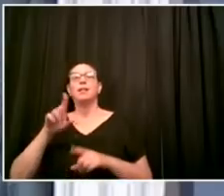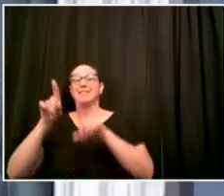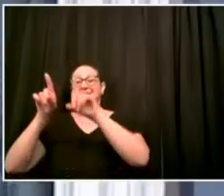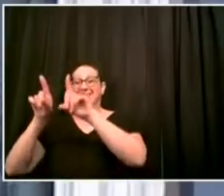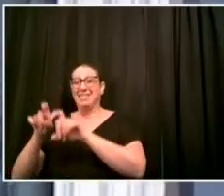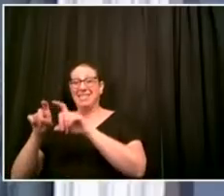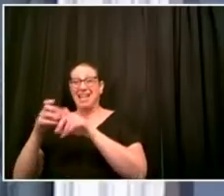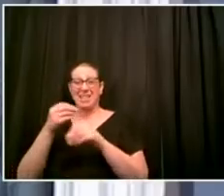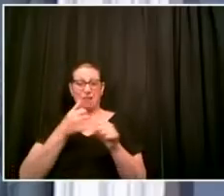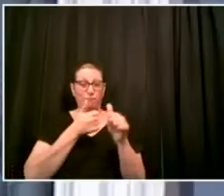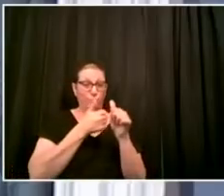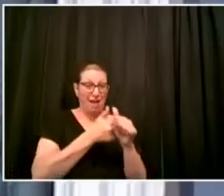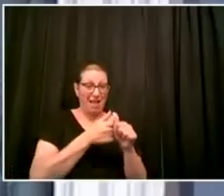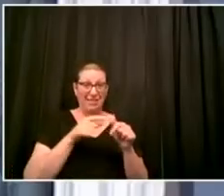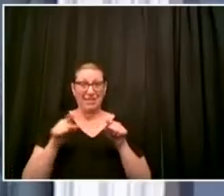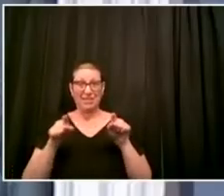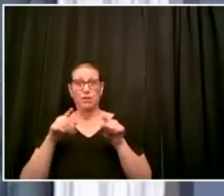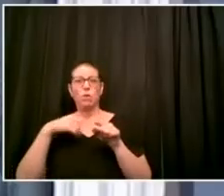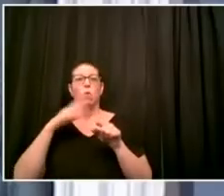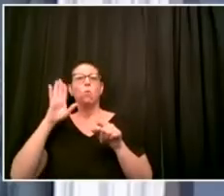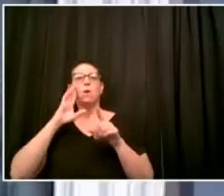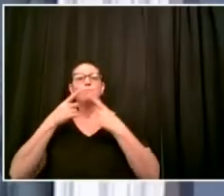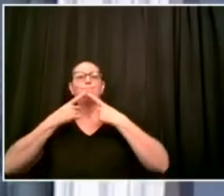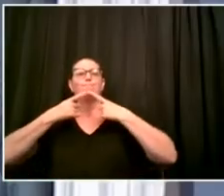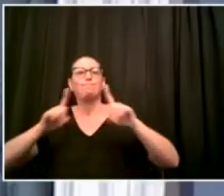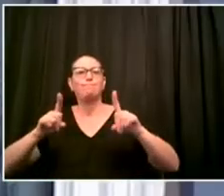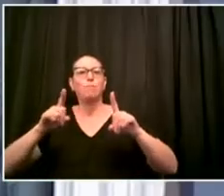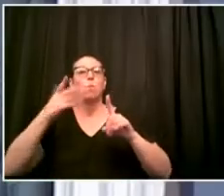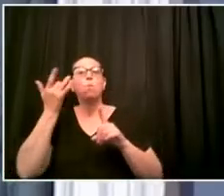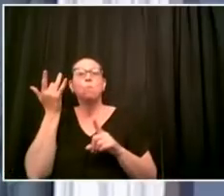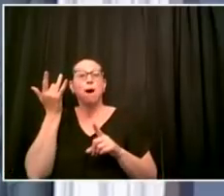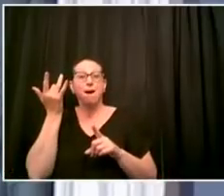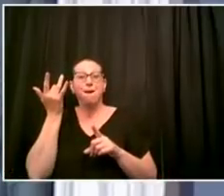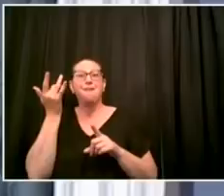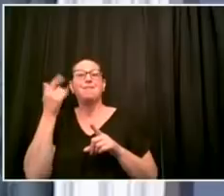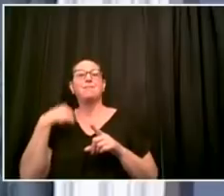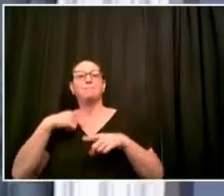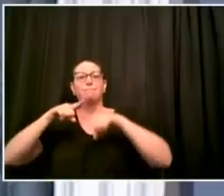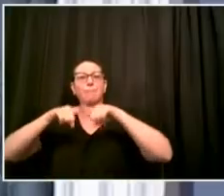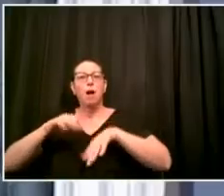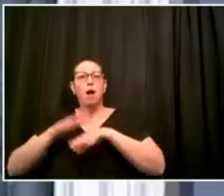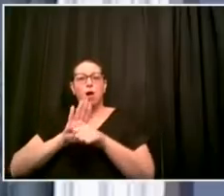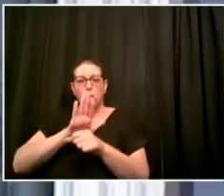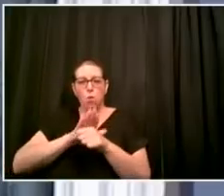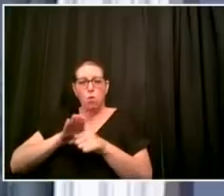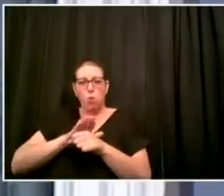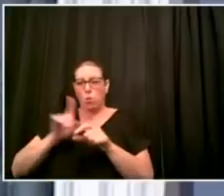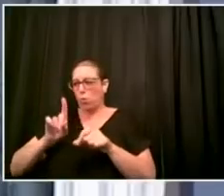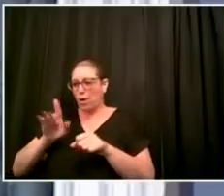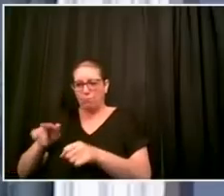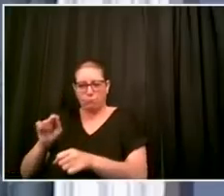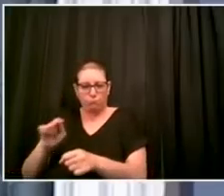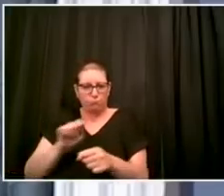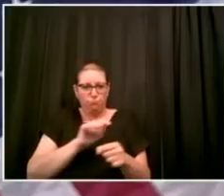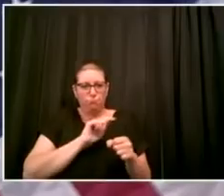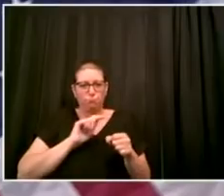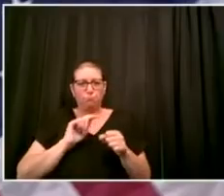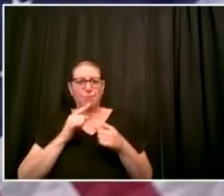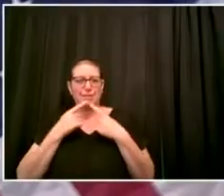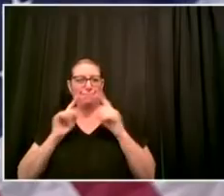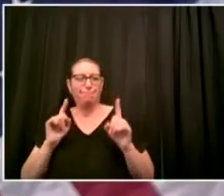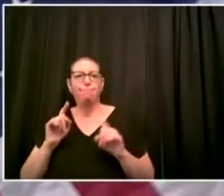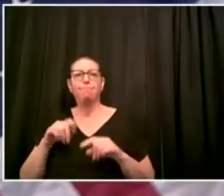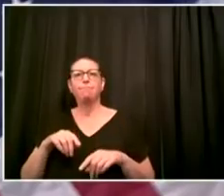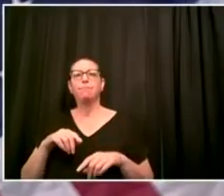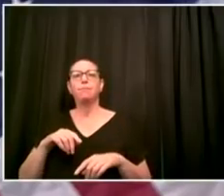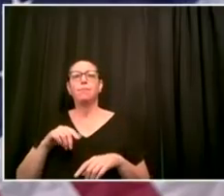Annabelle Palma will be going into our communities, doing everything the mayor just said to ensure that happens. Thank you. Last